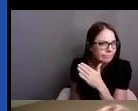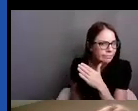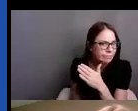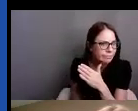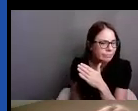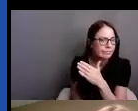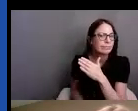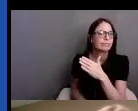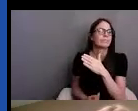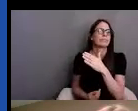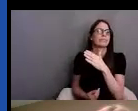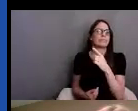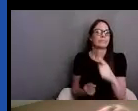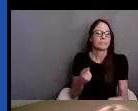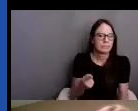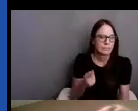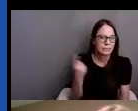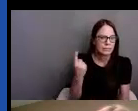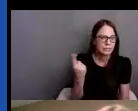Sign yet? Are those connected,